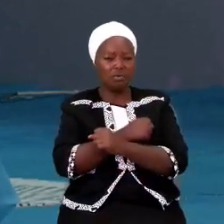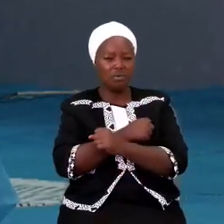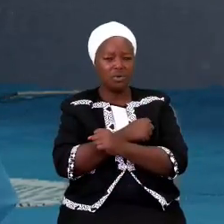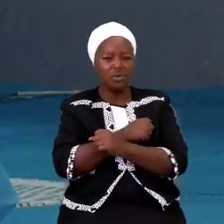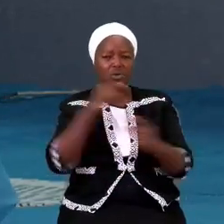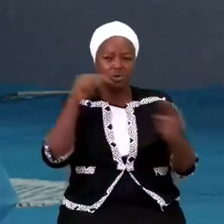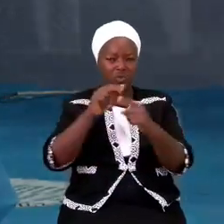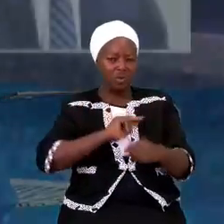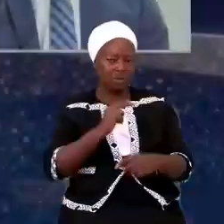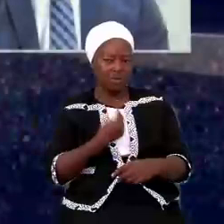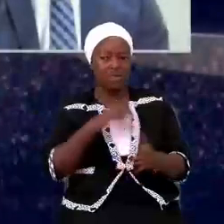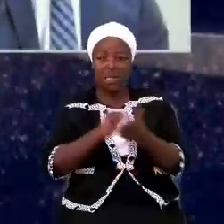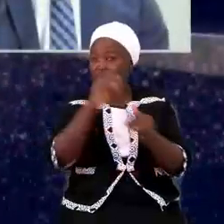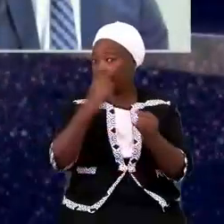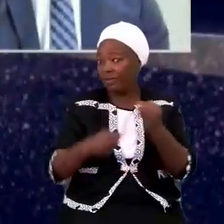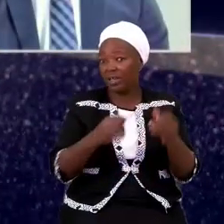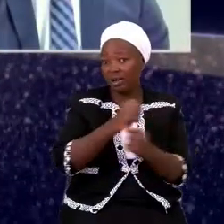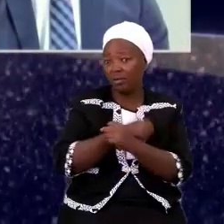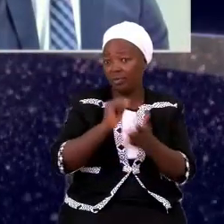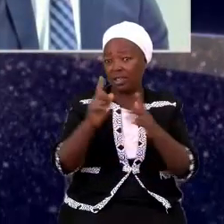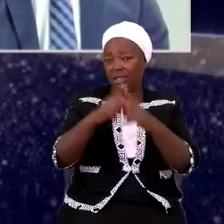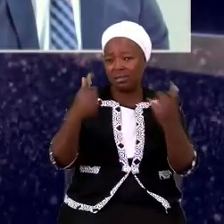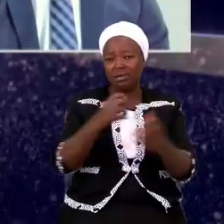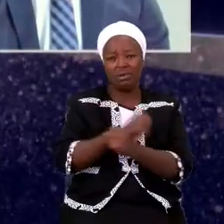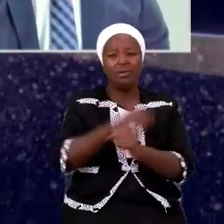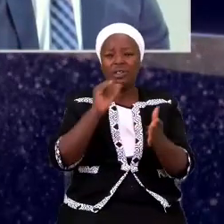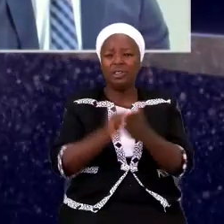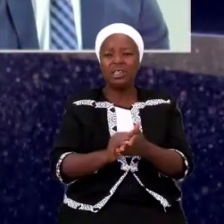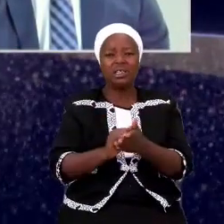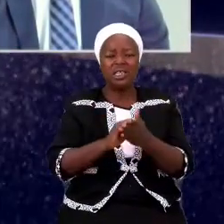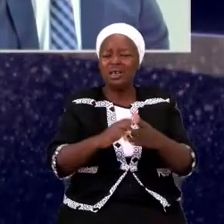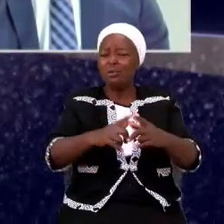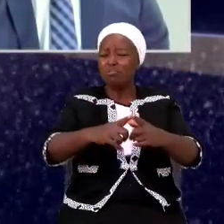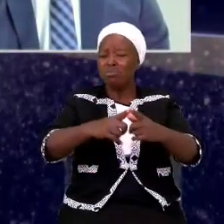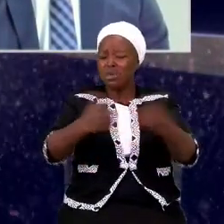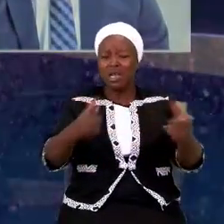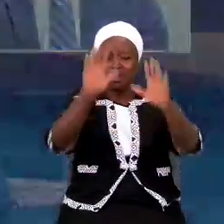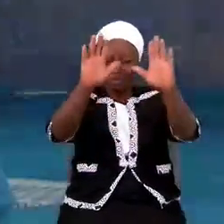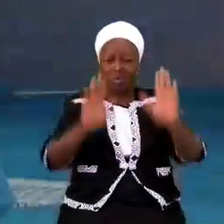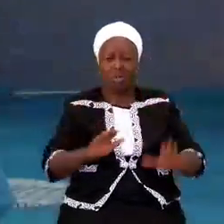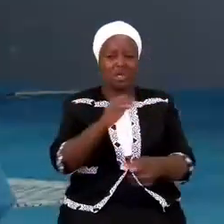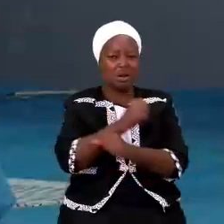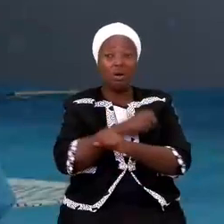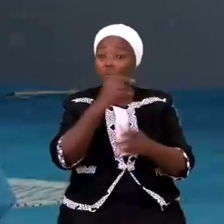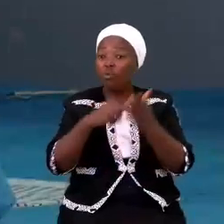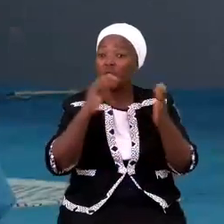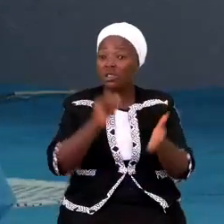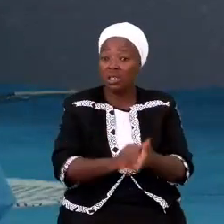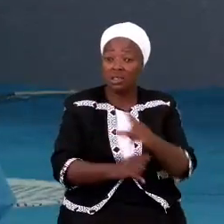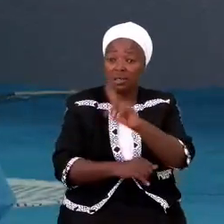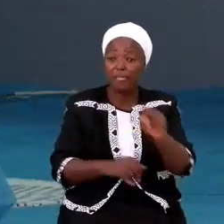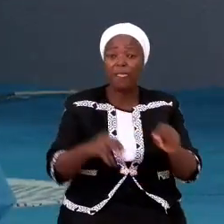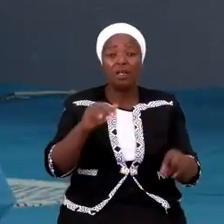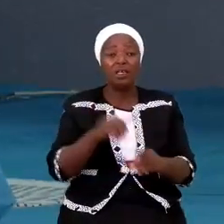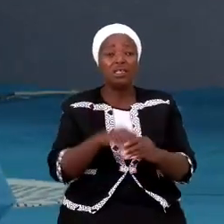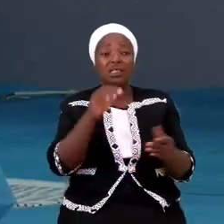love. What's that? In that while we were yet sinners, Christ died for